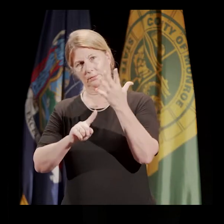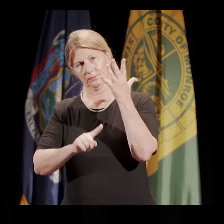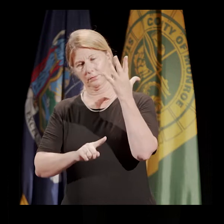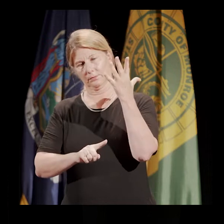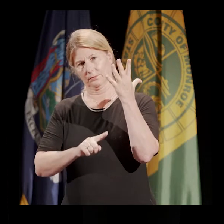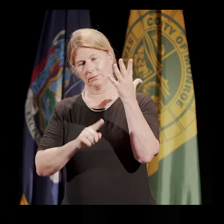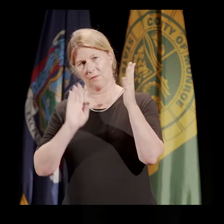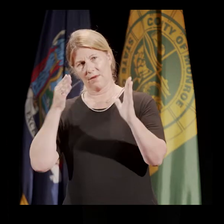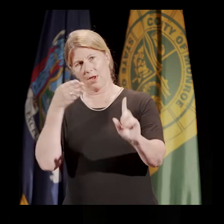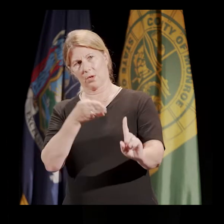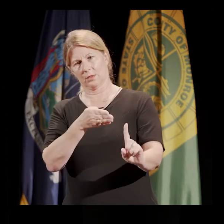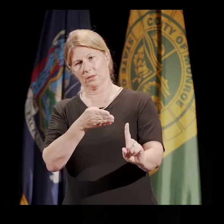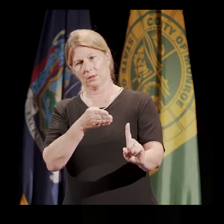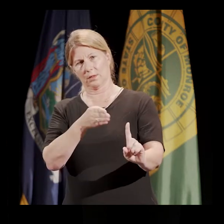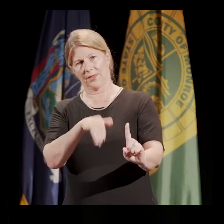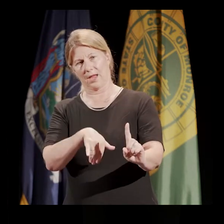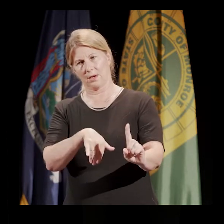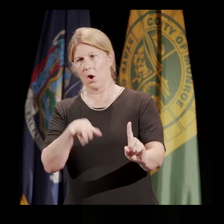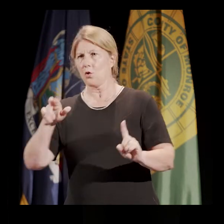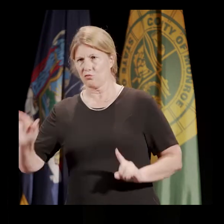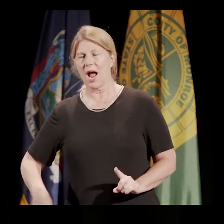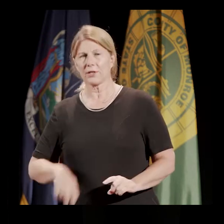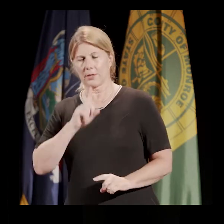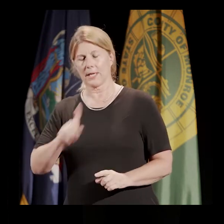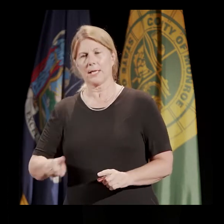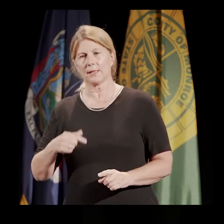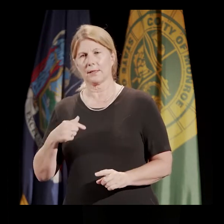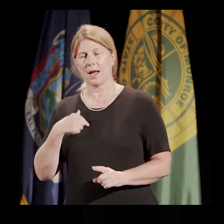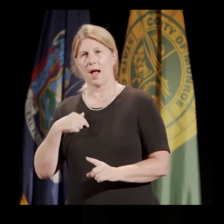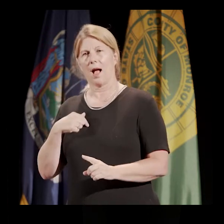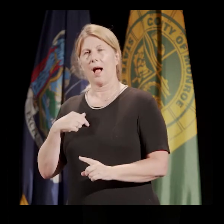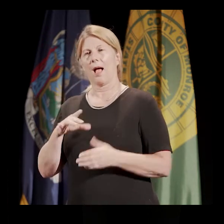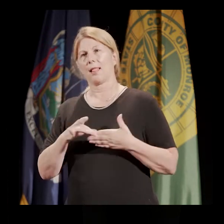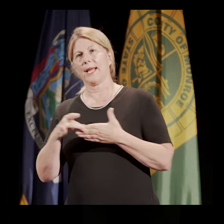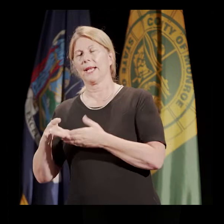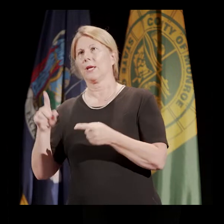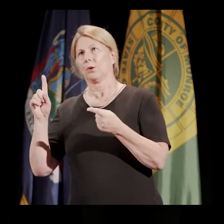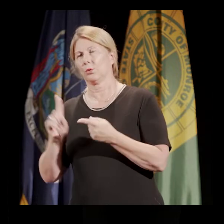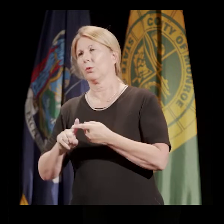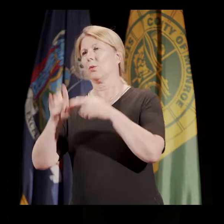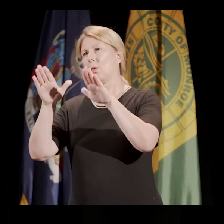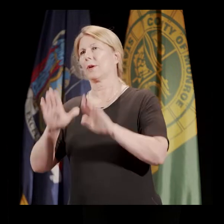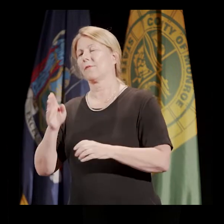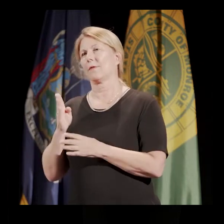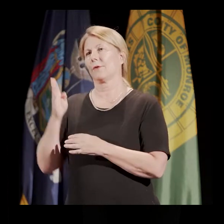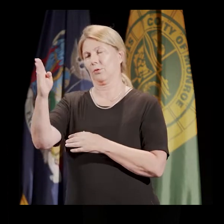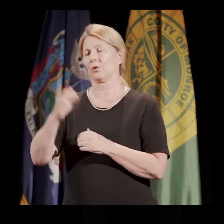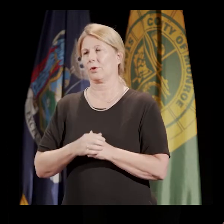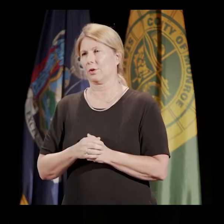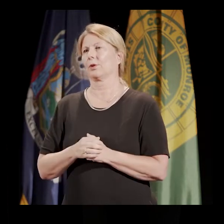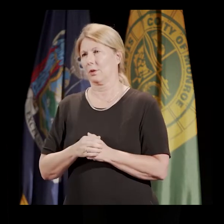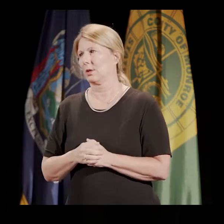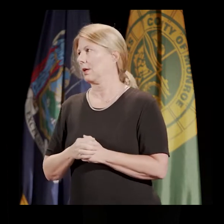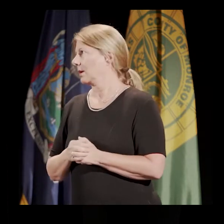is designed and destined for greatness. And that's what we are doing at City Hall. That is where